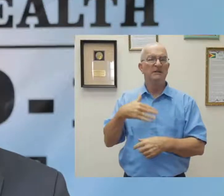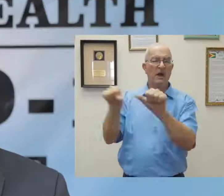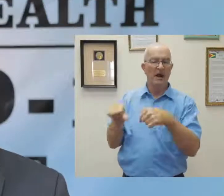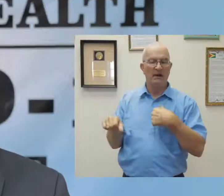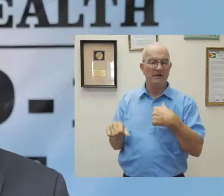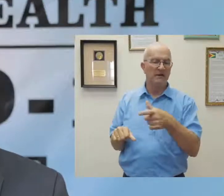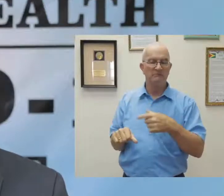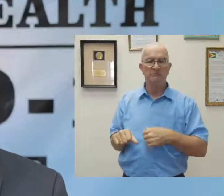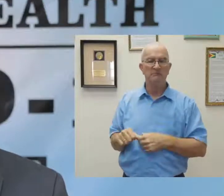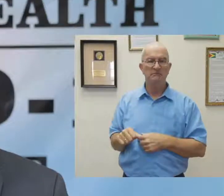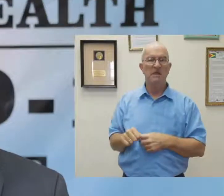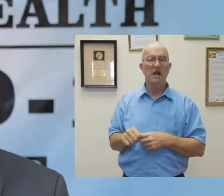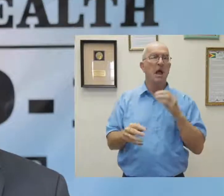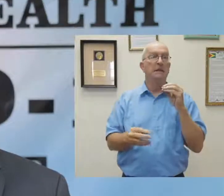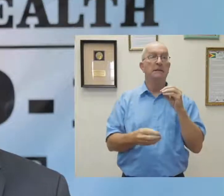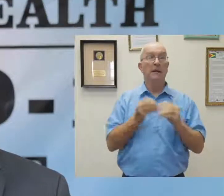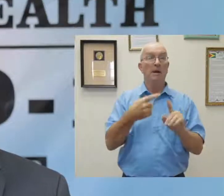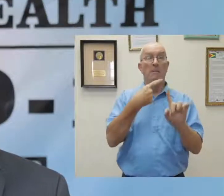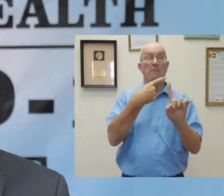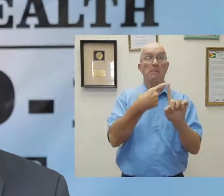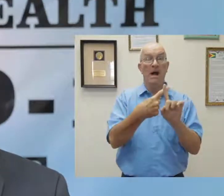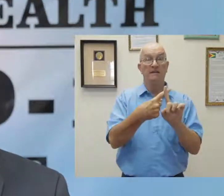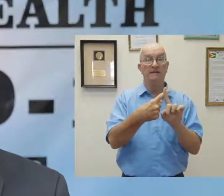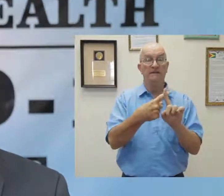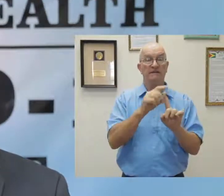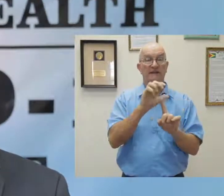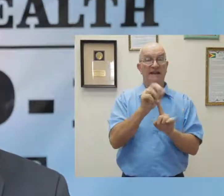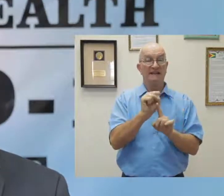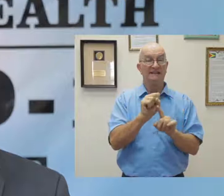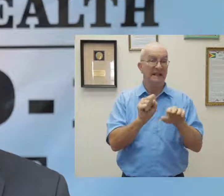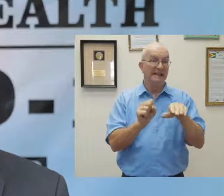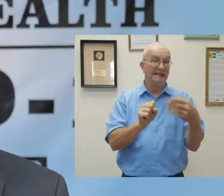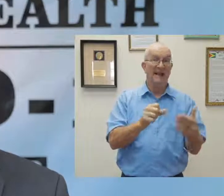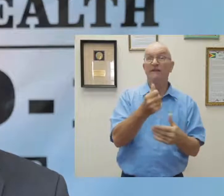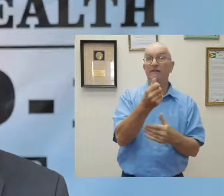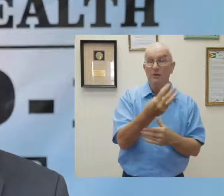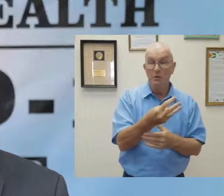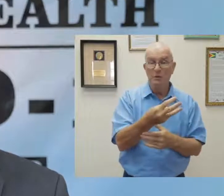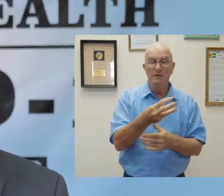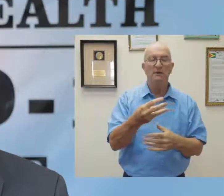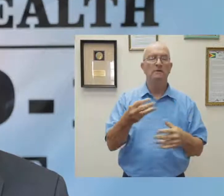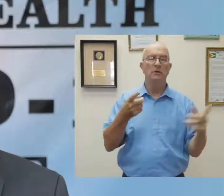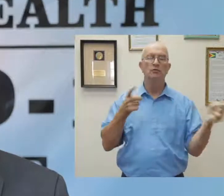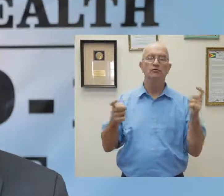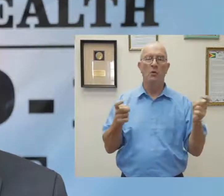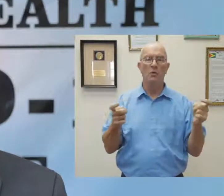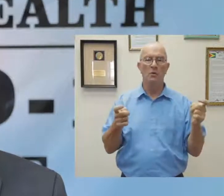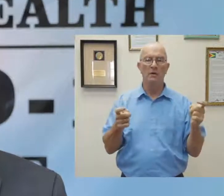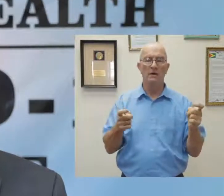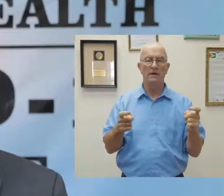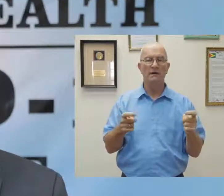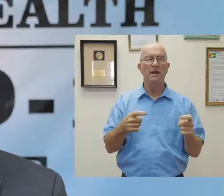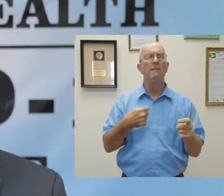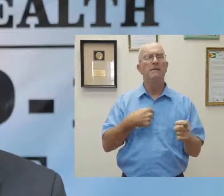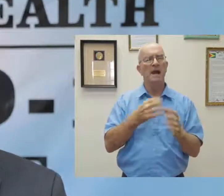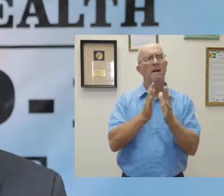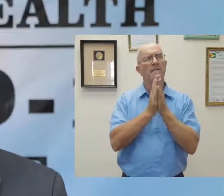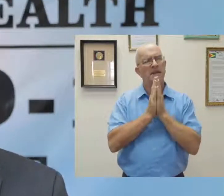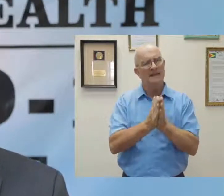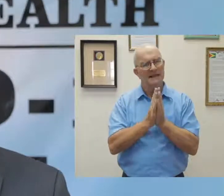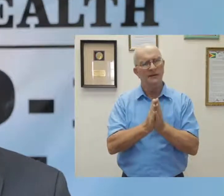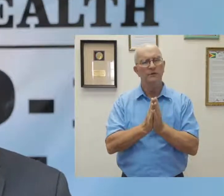because our number of positive cases and deaths is low, that it is under control. I am pleading with you,